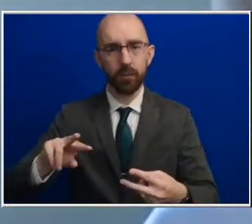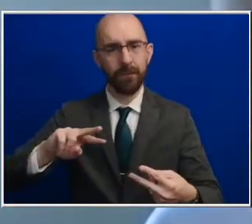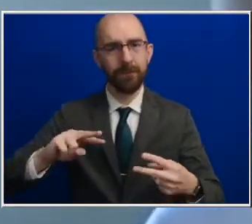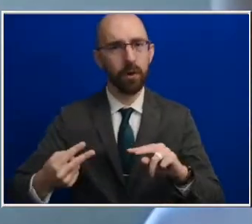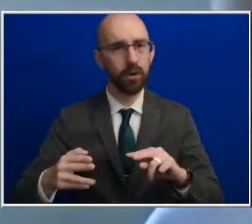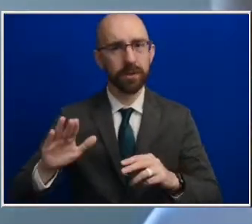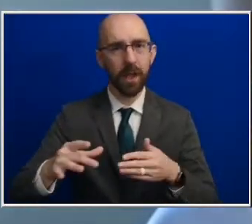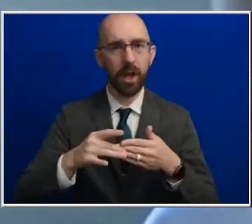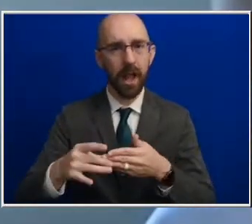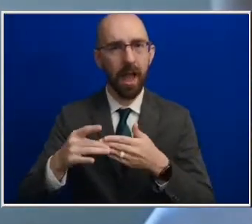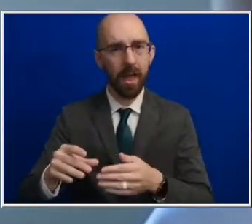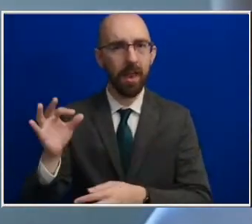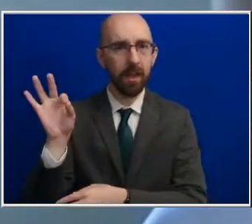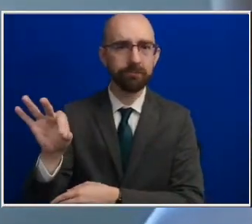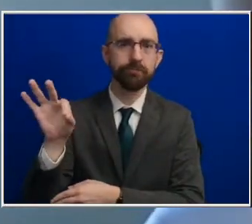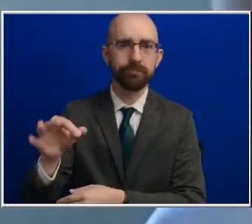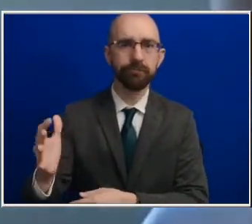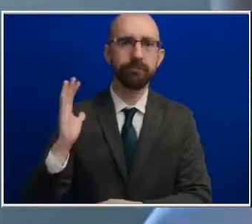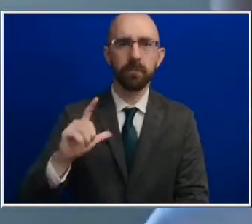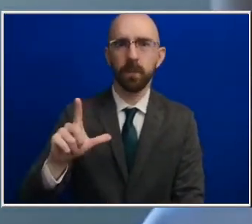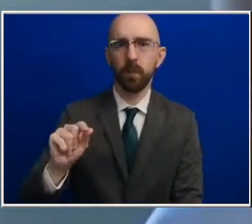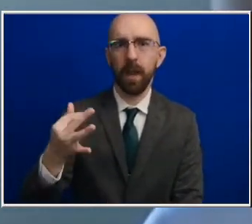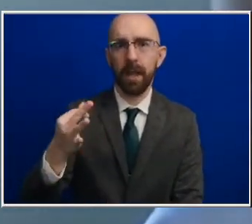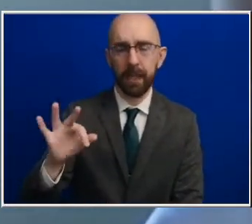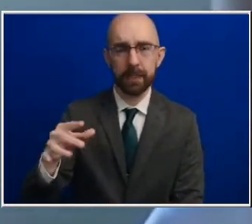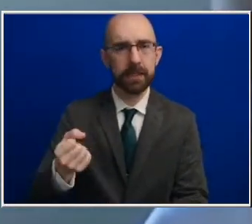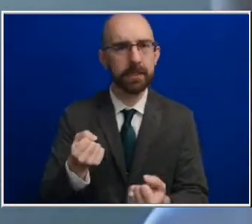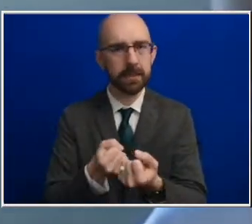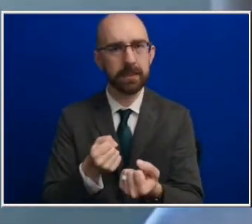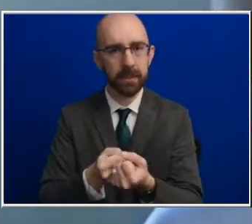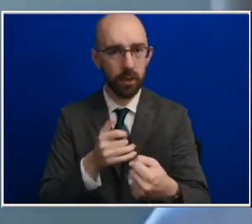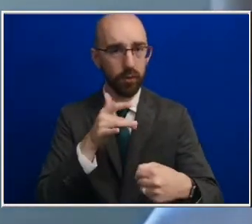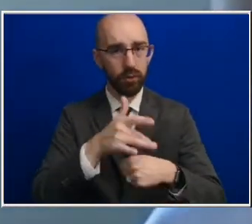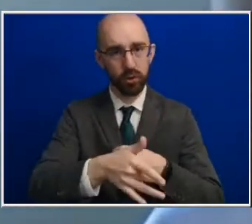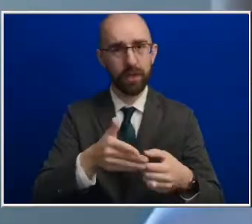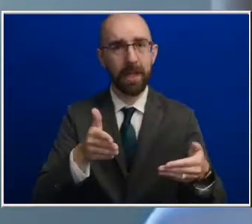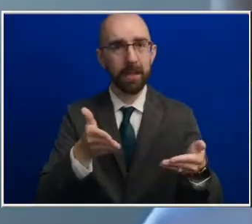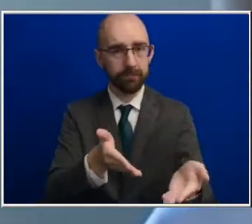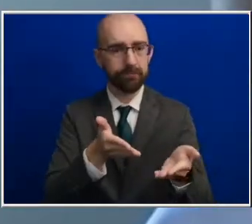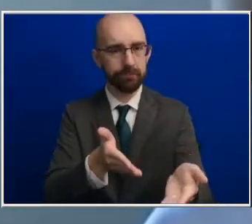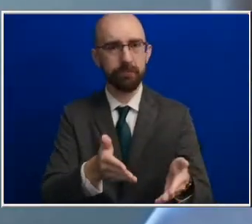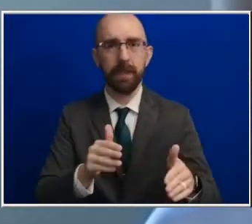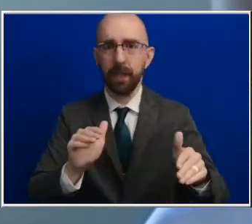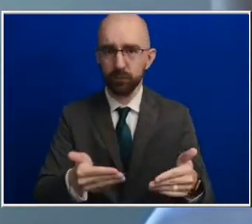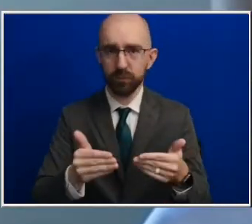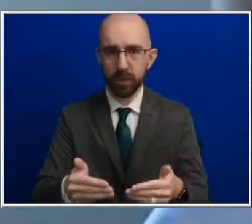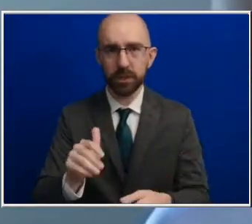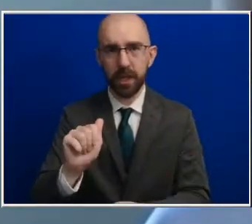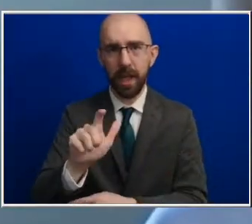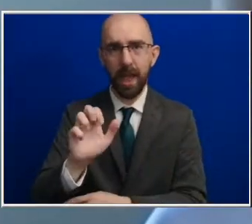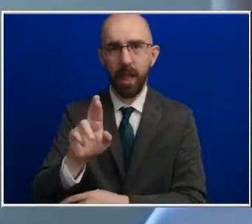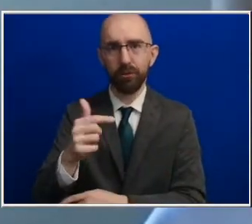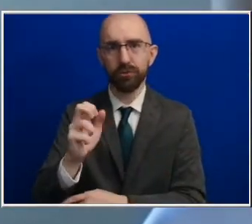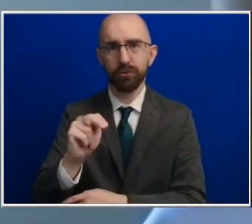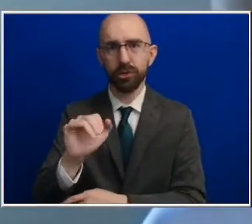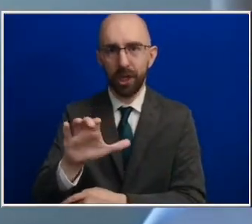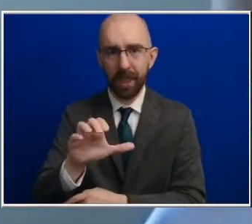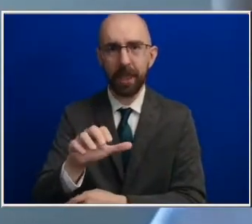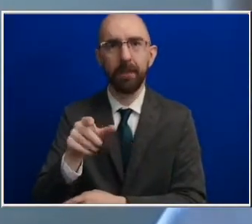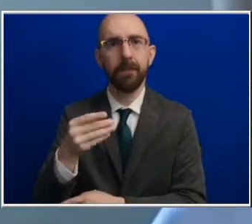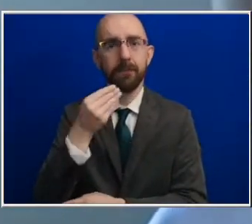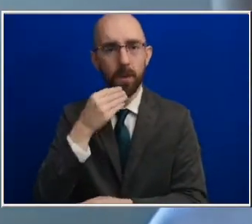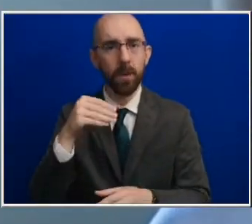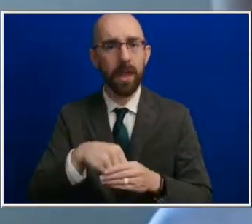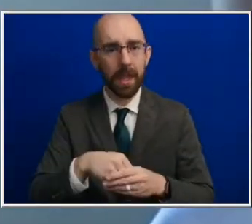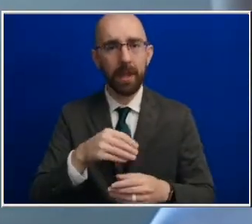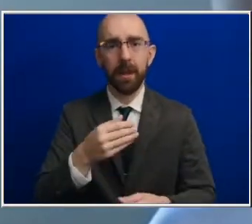guidelines back in 2019, advocating for early introduction of allergenic foods in infants. And at FAIR,